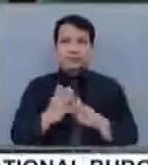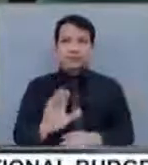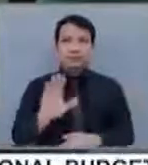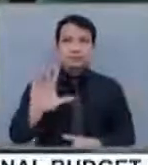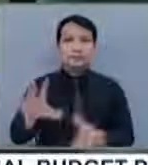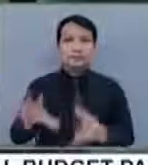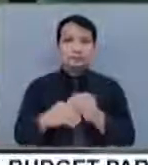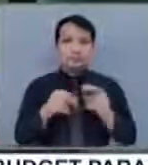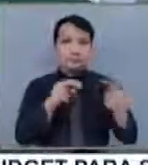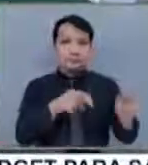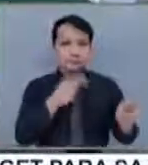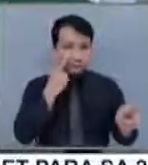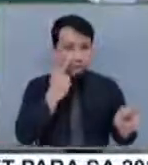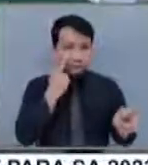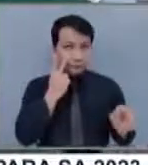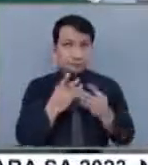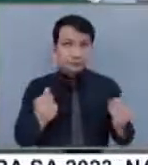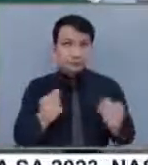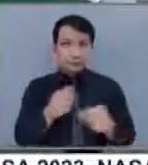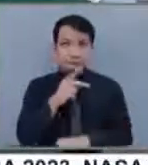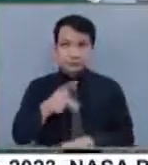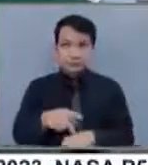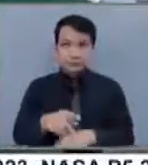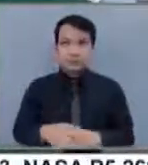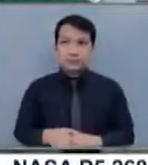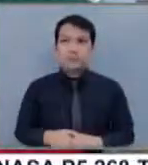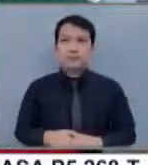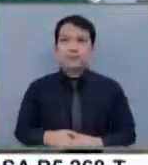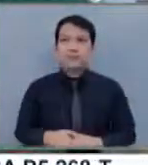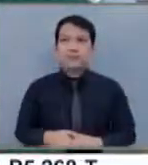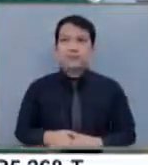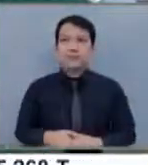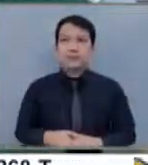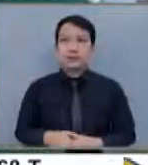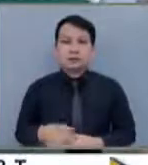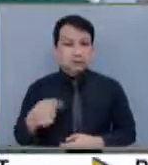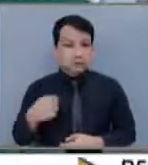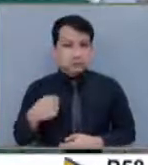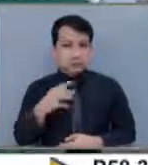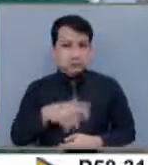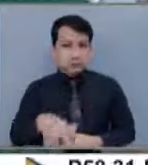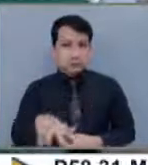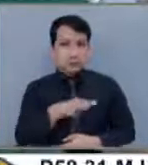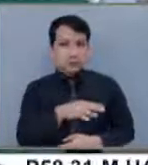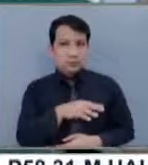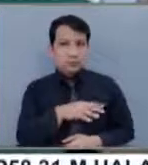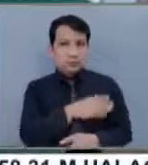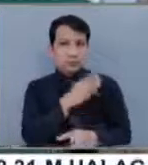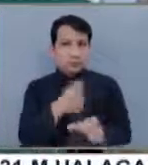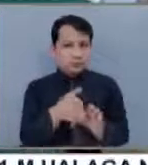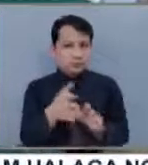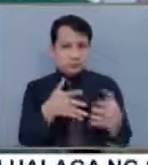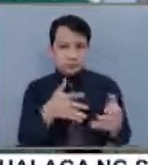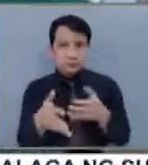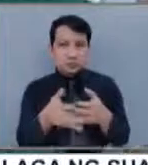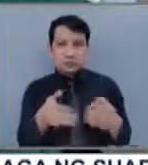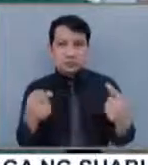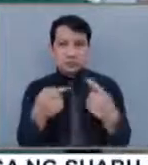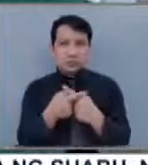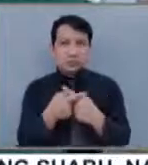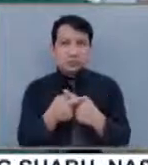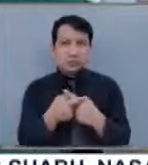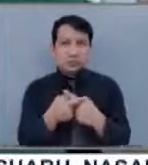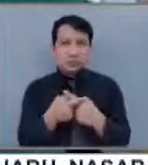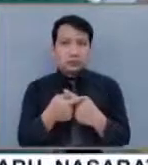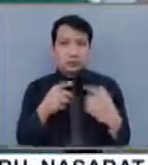nakikitang solusyon ng Pilipinas. We definitely are not in a position to enter into any kind of a armed clash or conflict